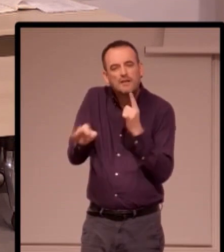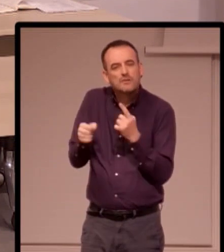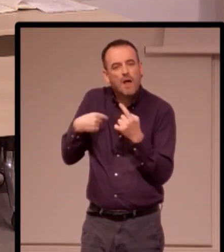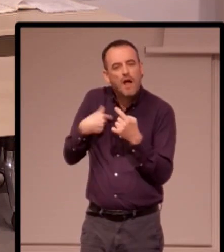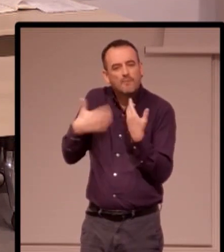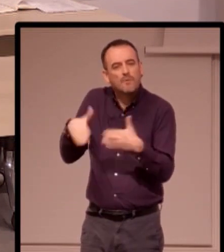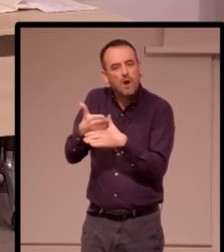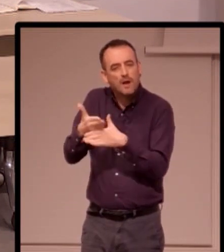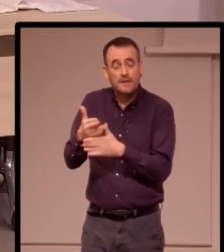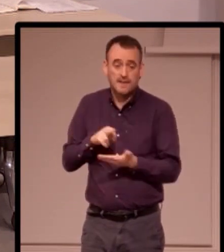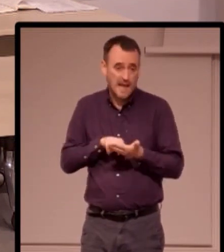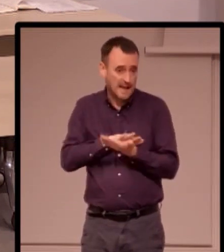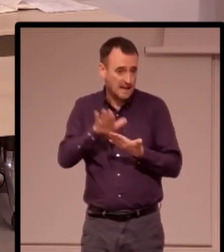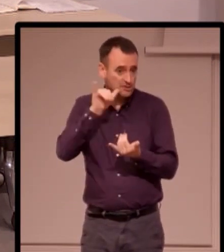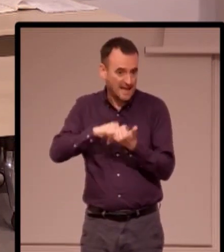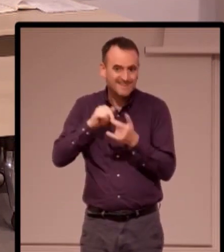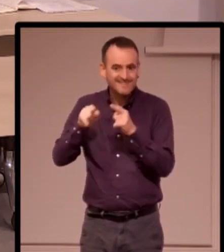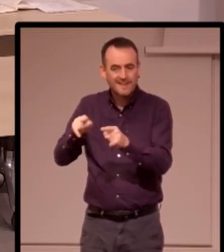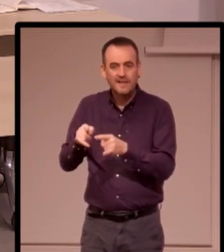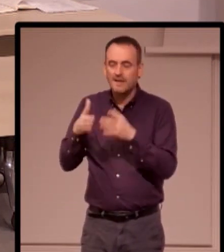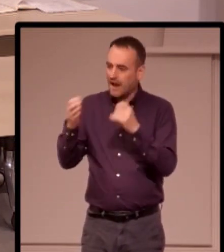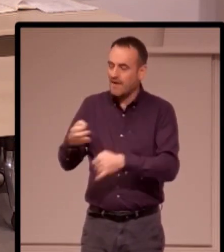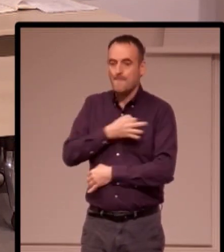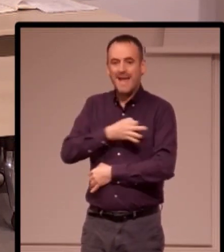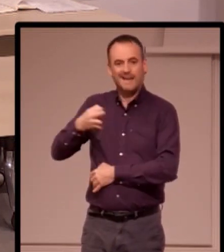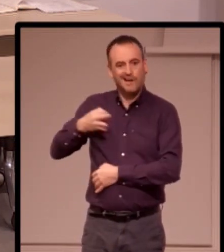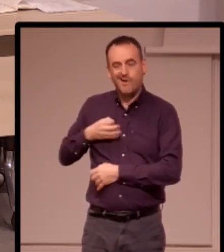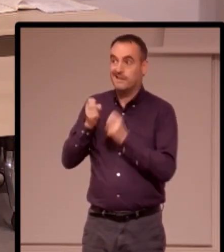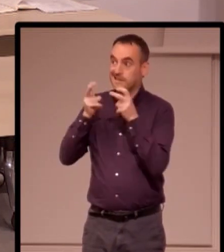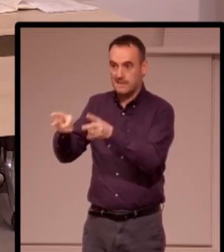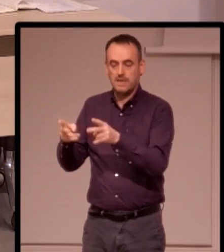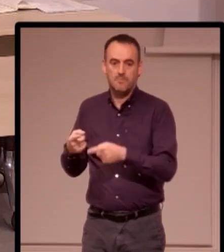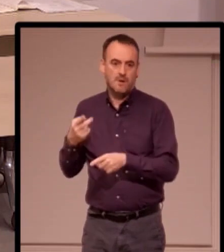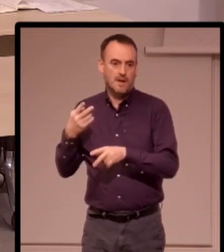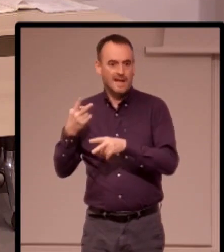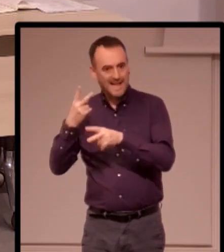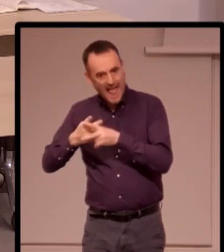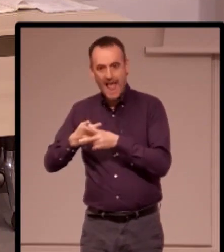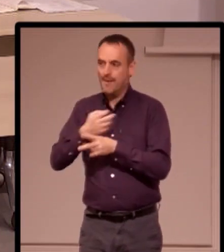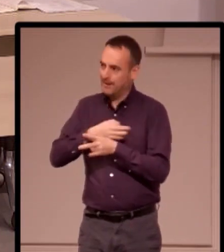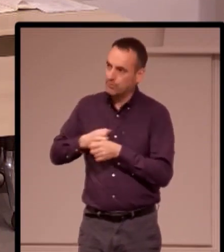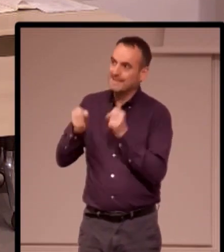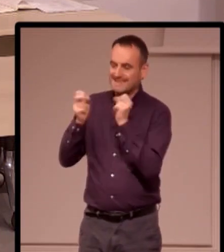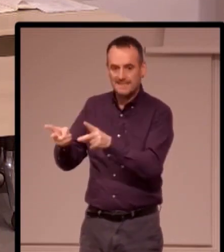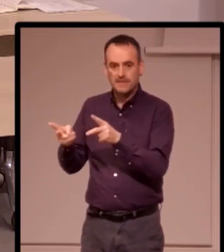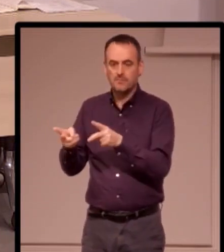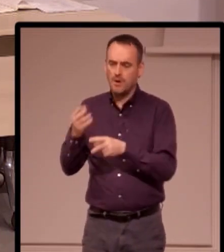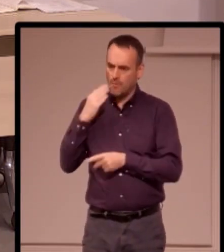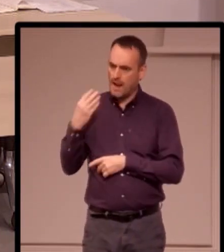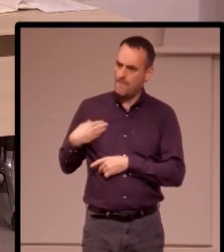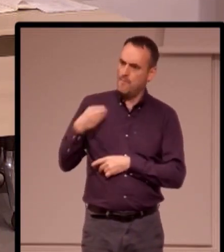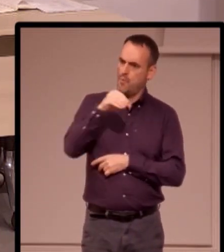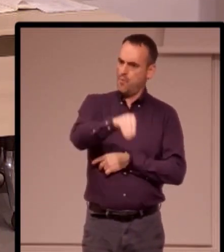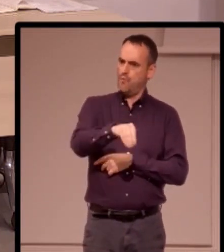worked in, the NHS is medicalised, full stop. You know, care is medicalised. It's only since moving into palliative and end-of-life